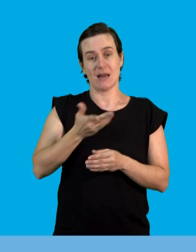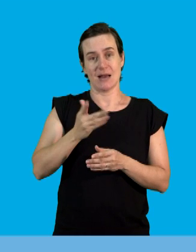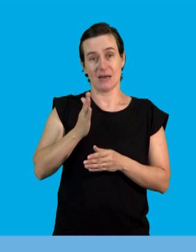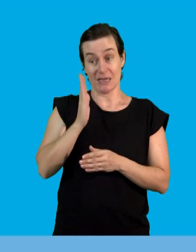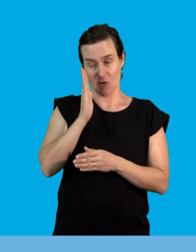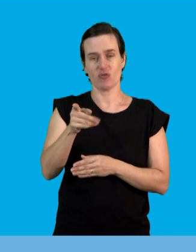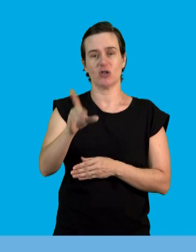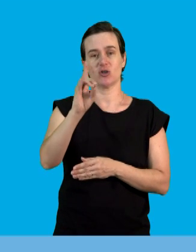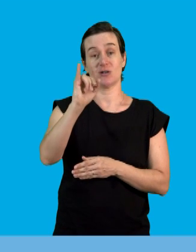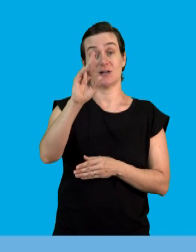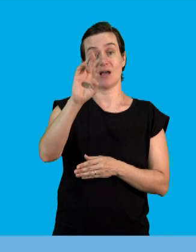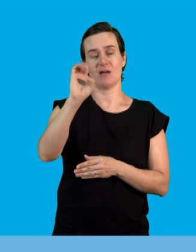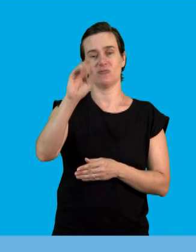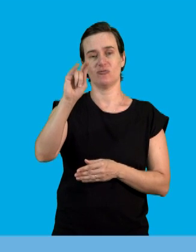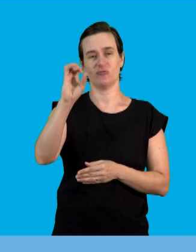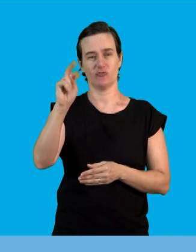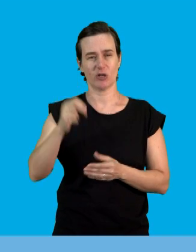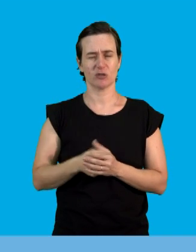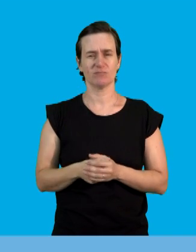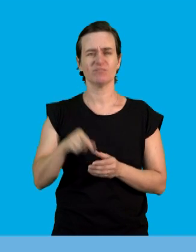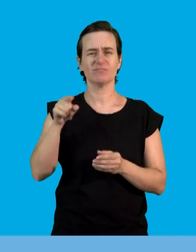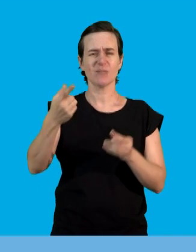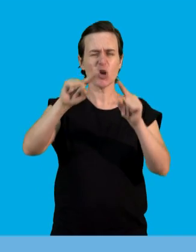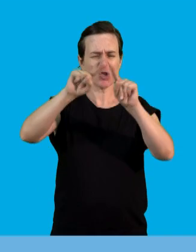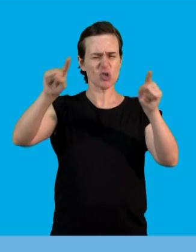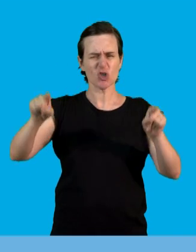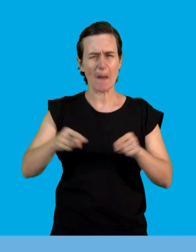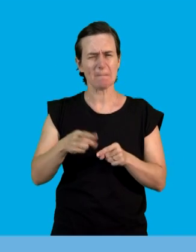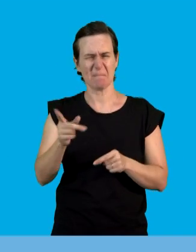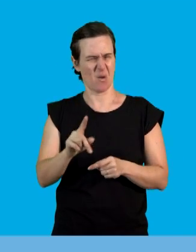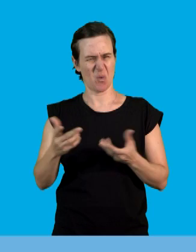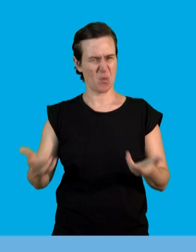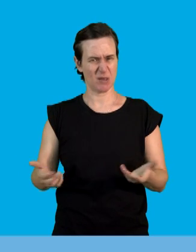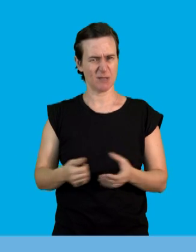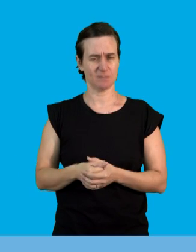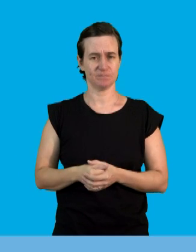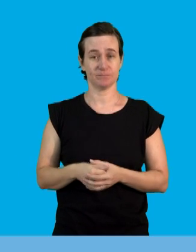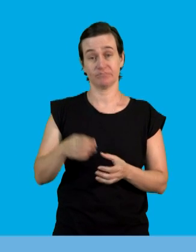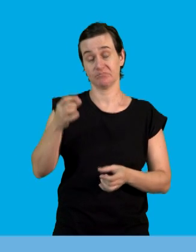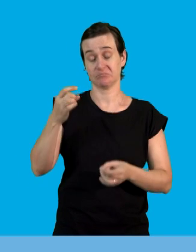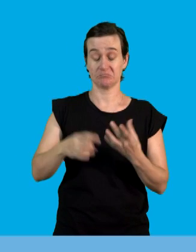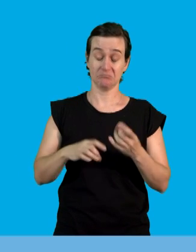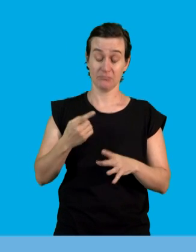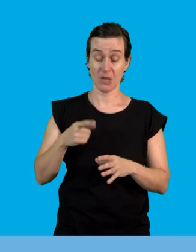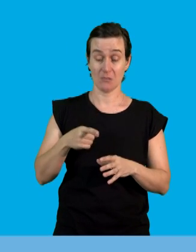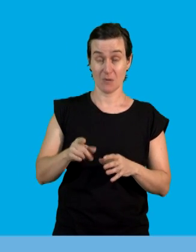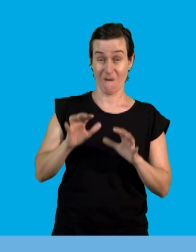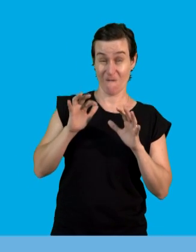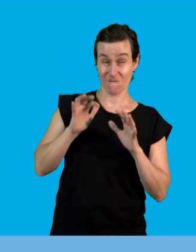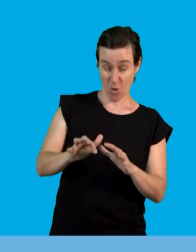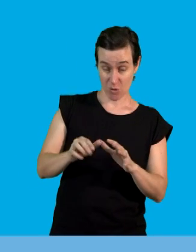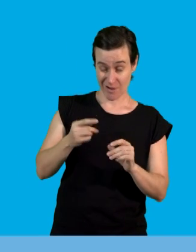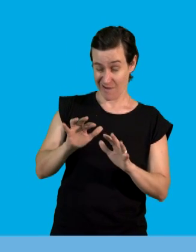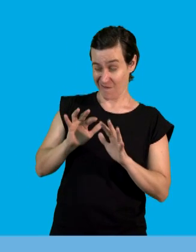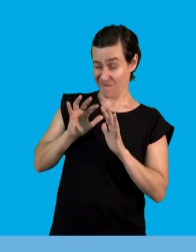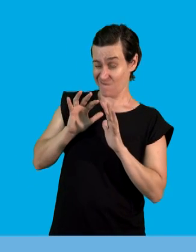Now, what are these effects of these forces that you're talking about? Sometimes the force that is exerted on an object is